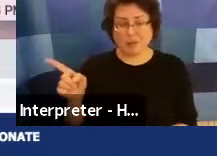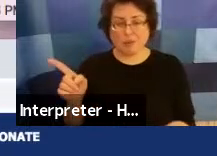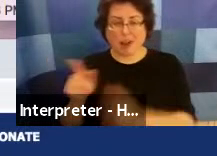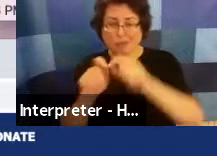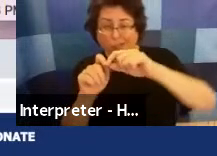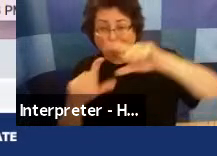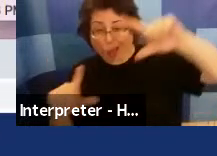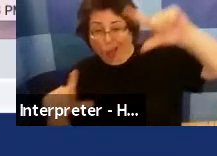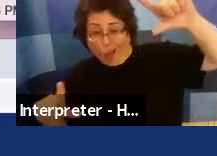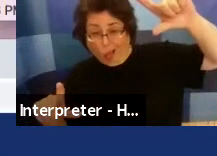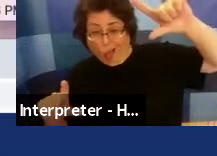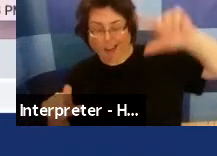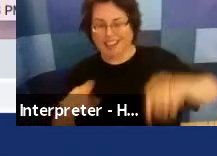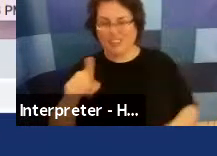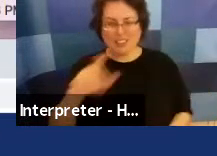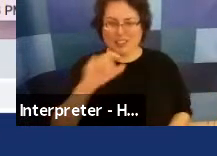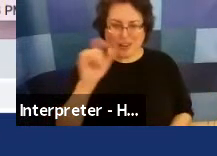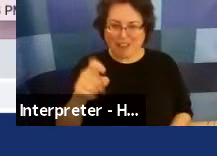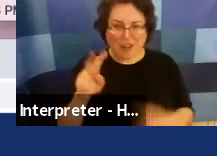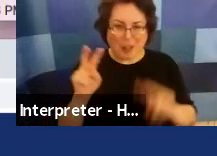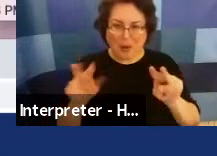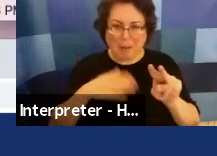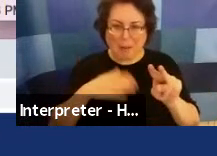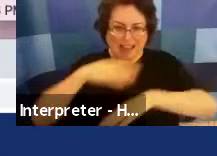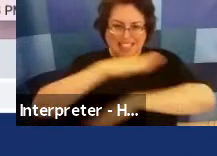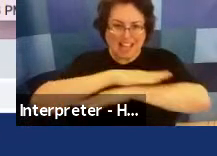have to look at my desktop.